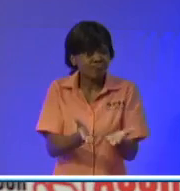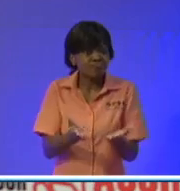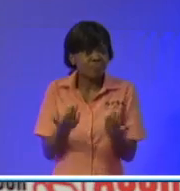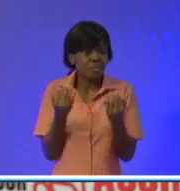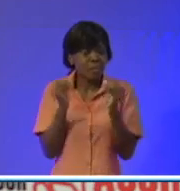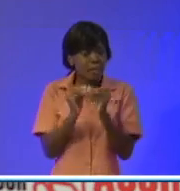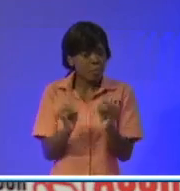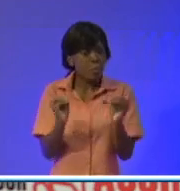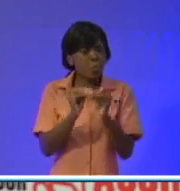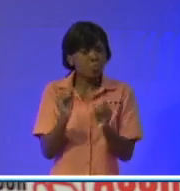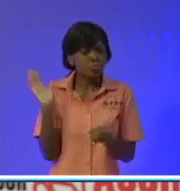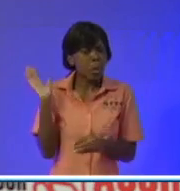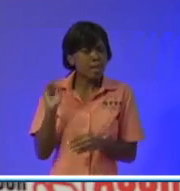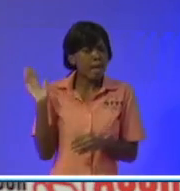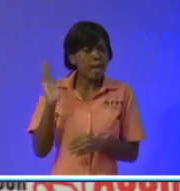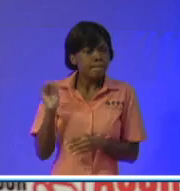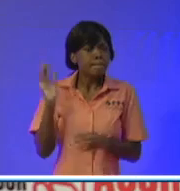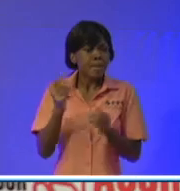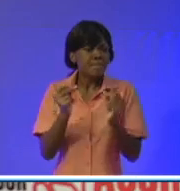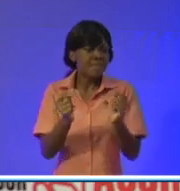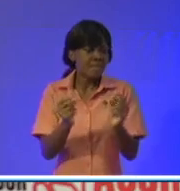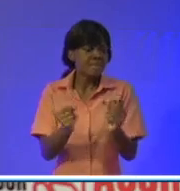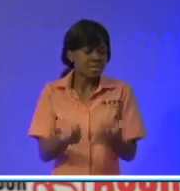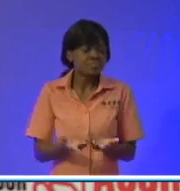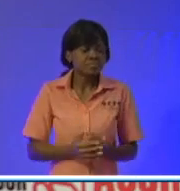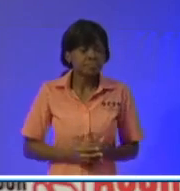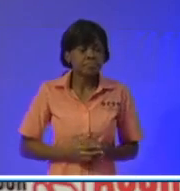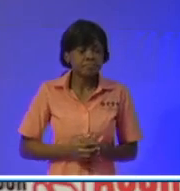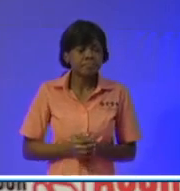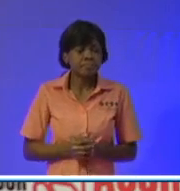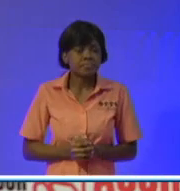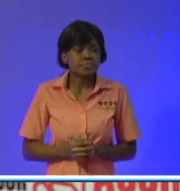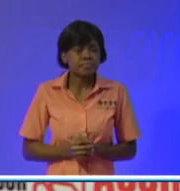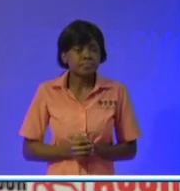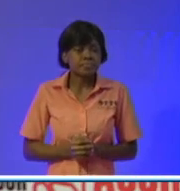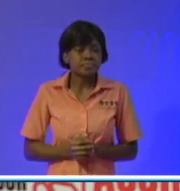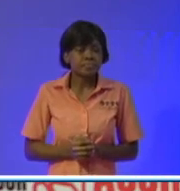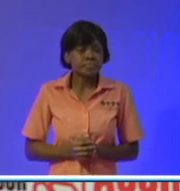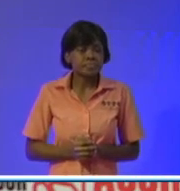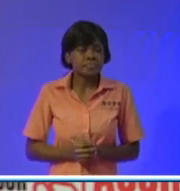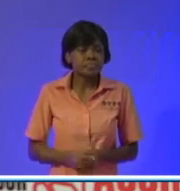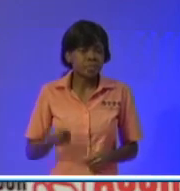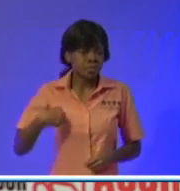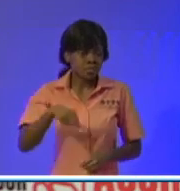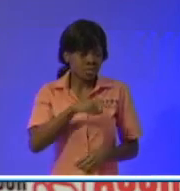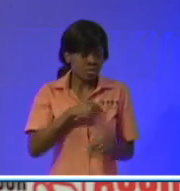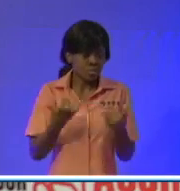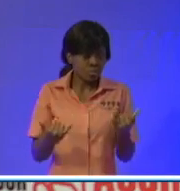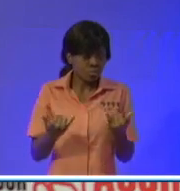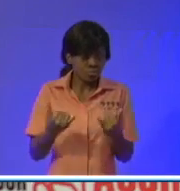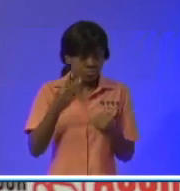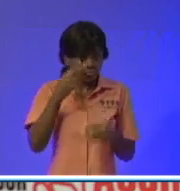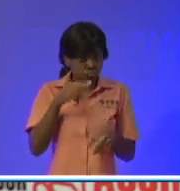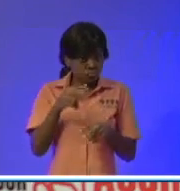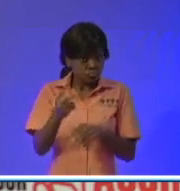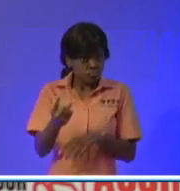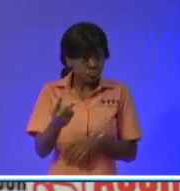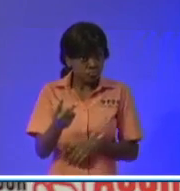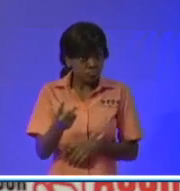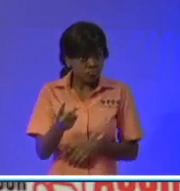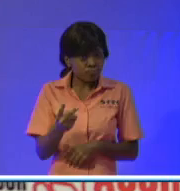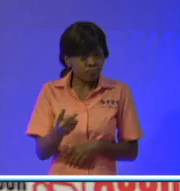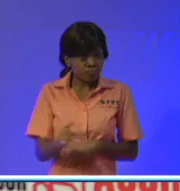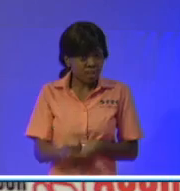symptoms. So we have been noticing a plateauing in the ICU occupancy. We have